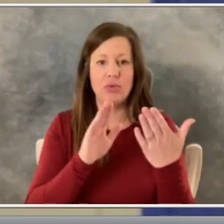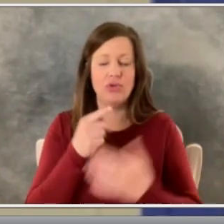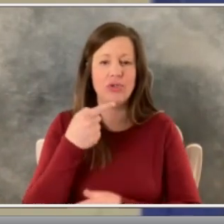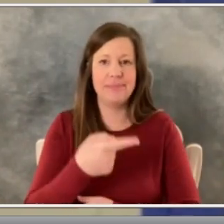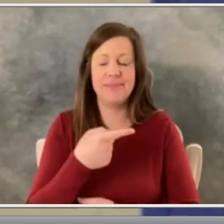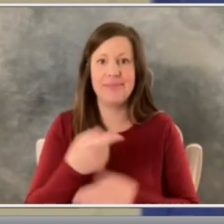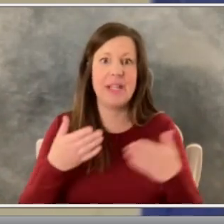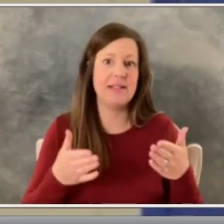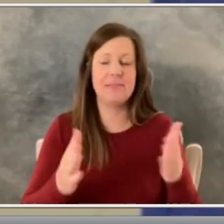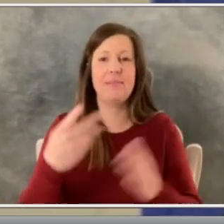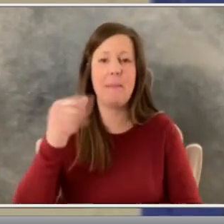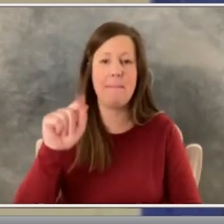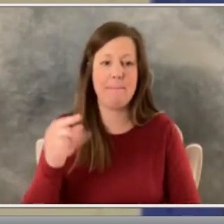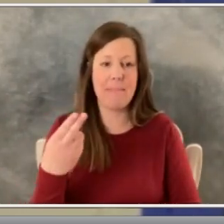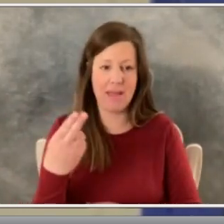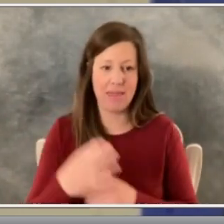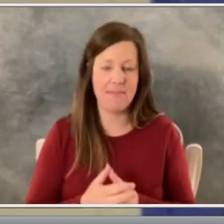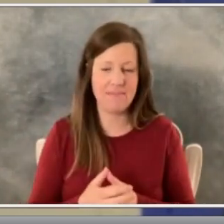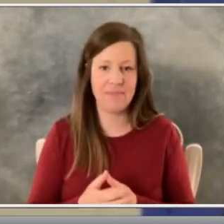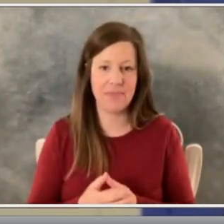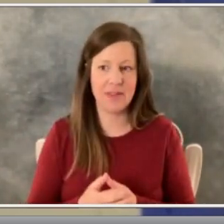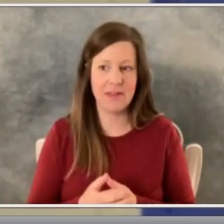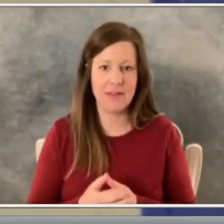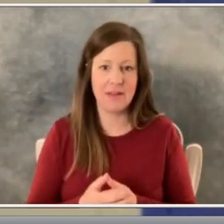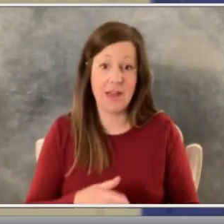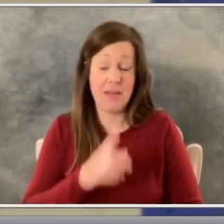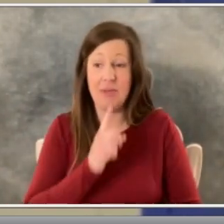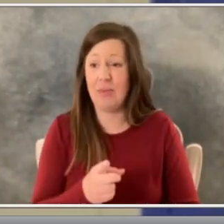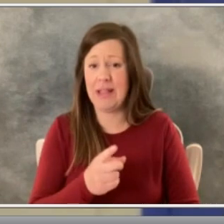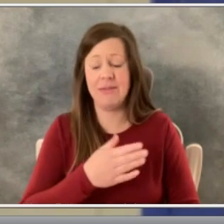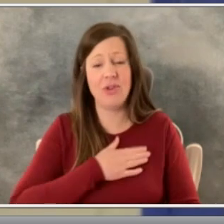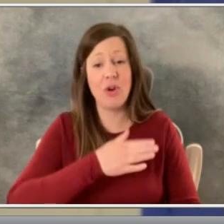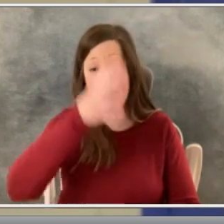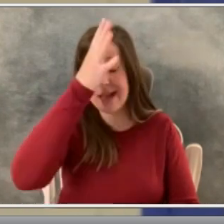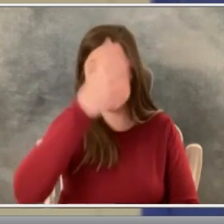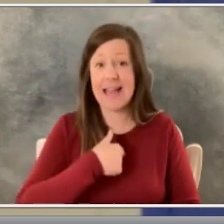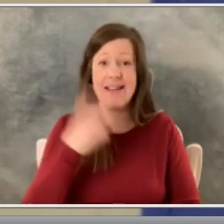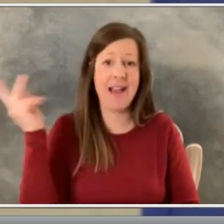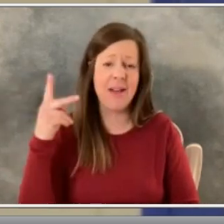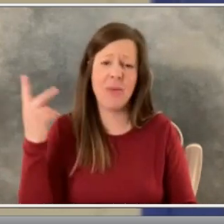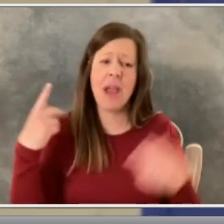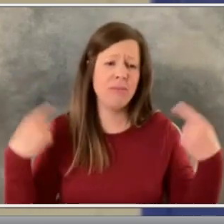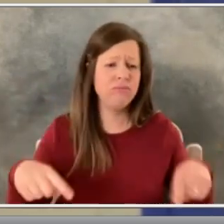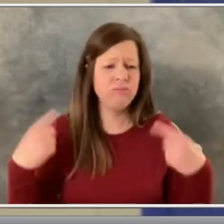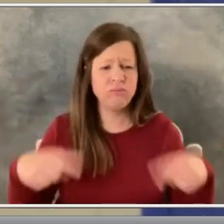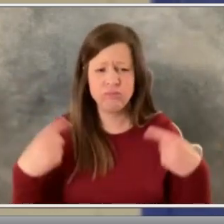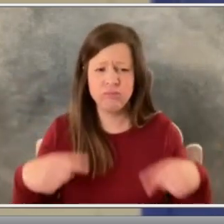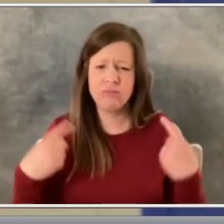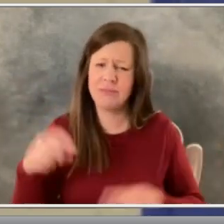path. At the beginning, I butted heads with my dad, and it was difficult to kind